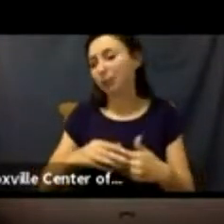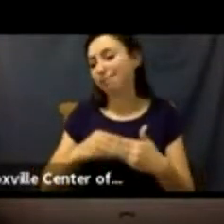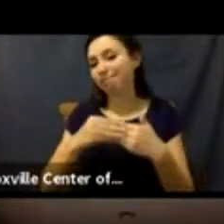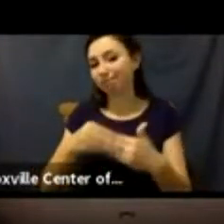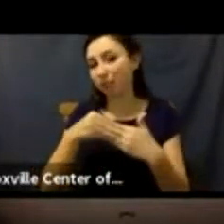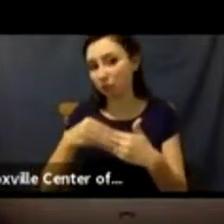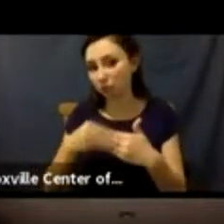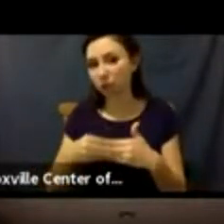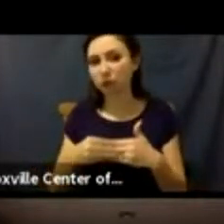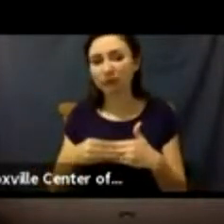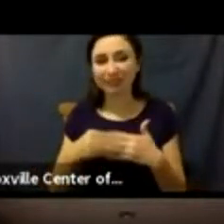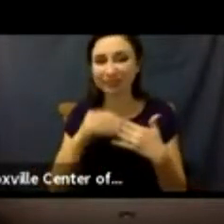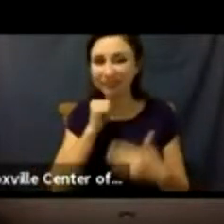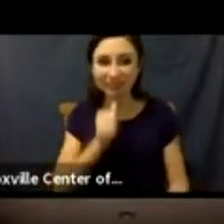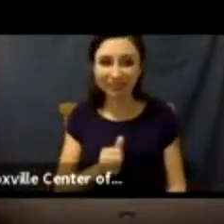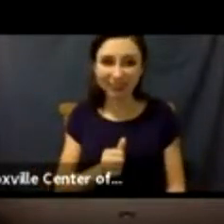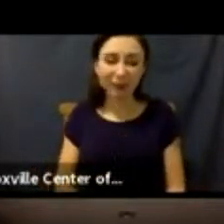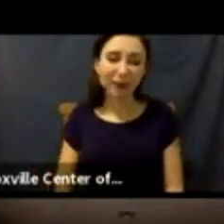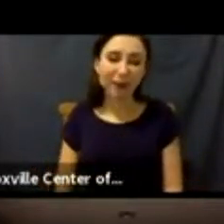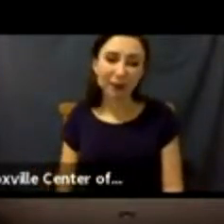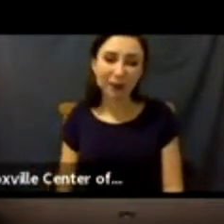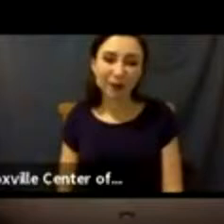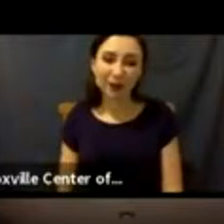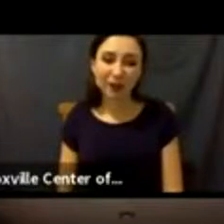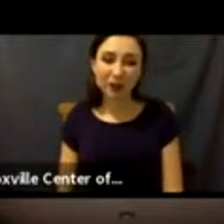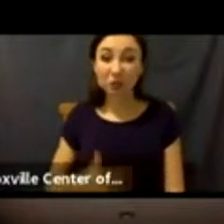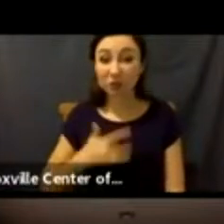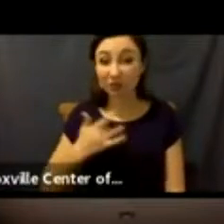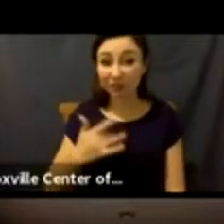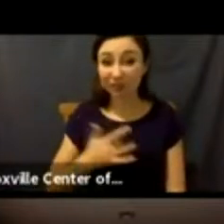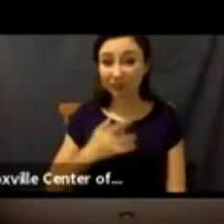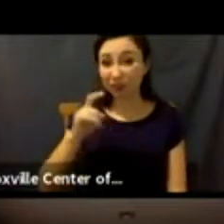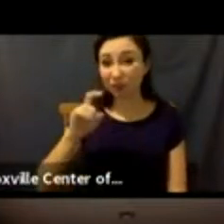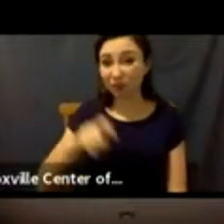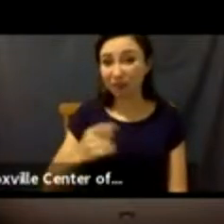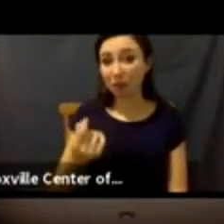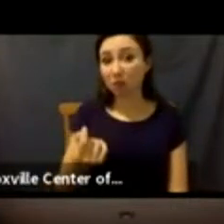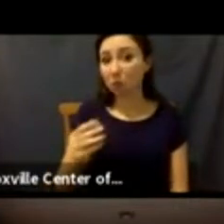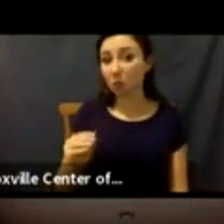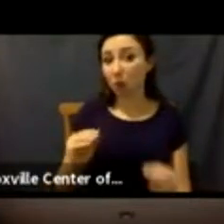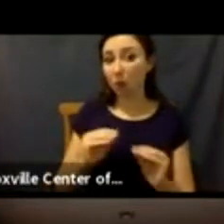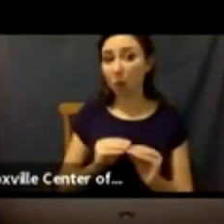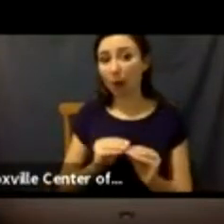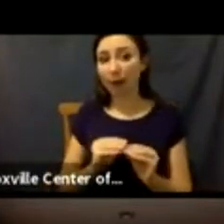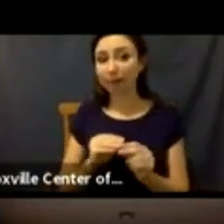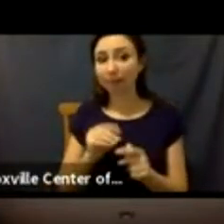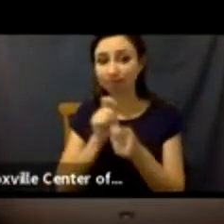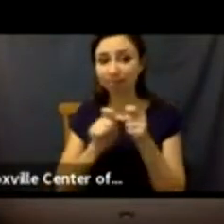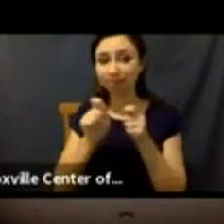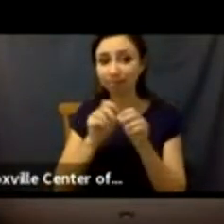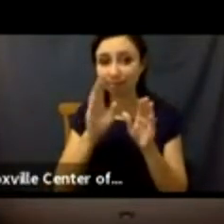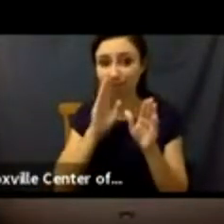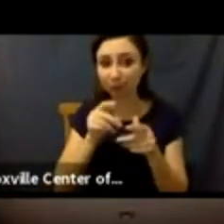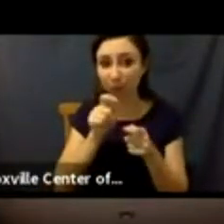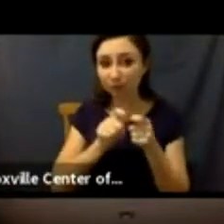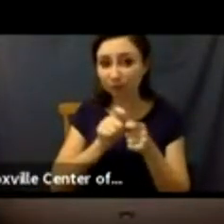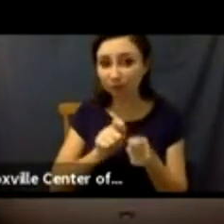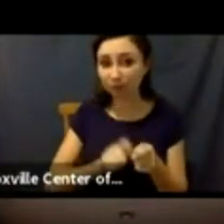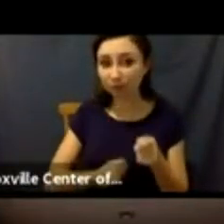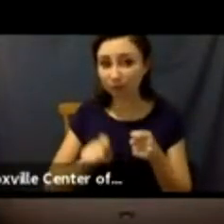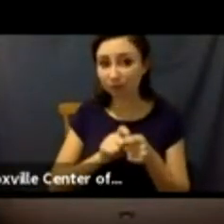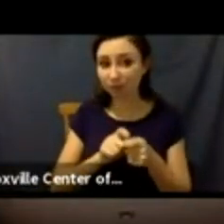guidelines. So do we feel like we need a little more refinement of those metrics to make them